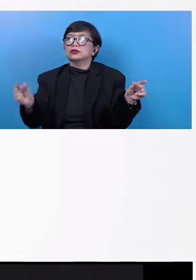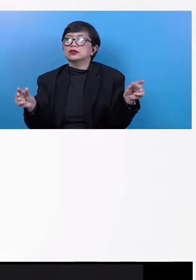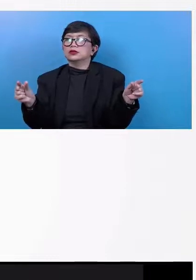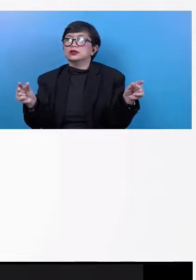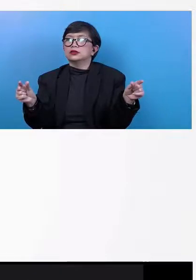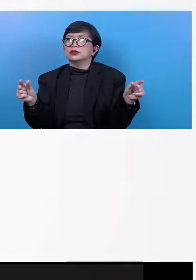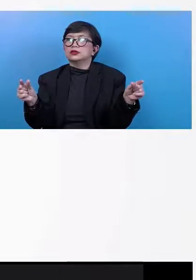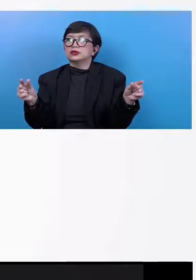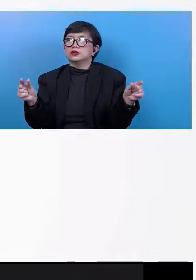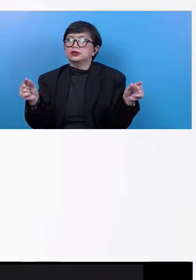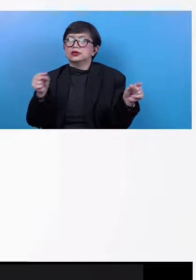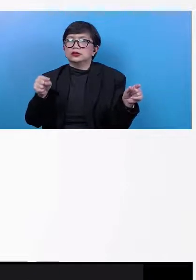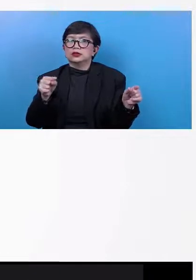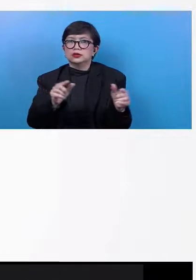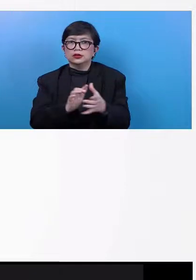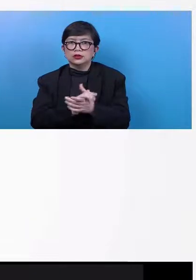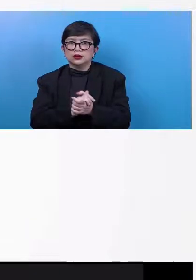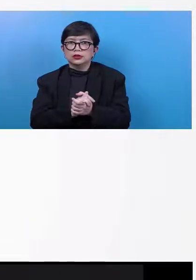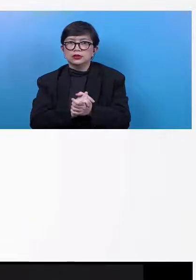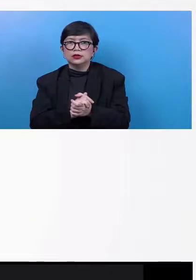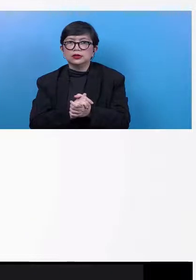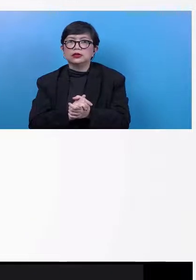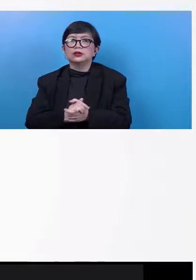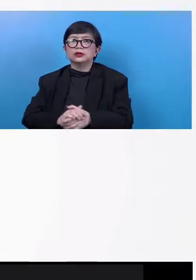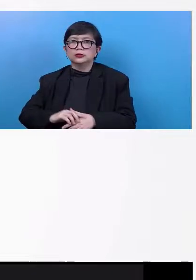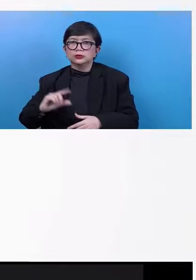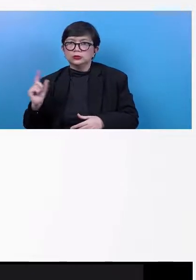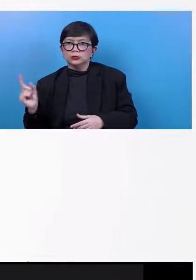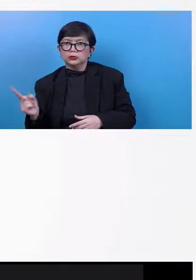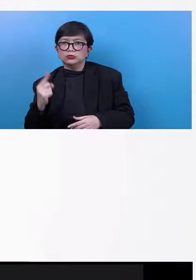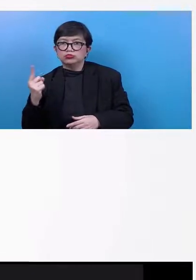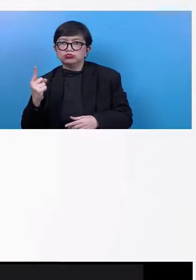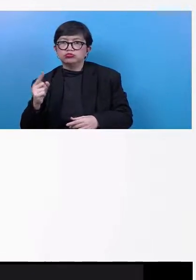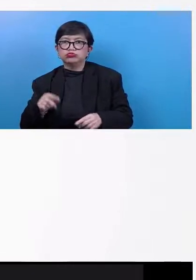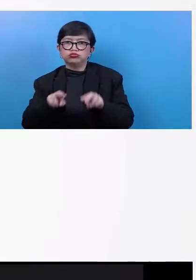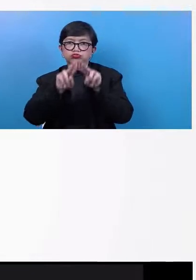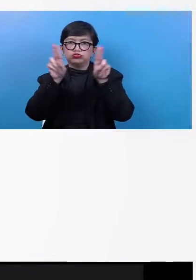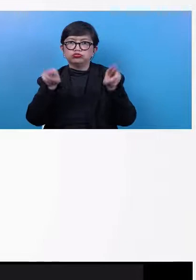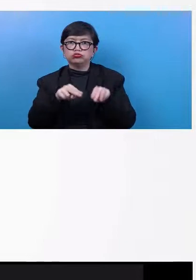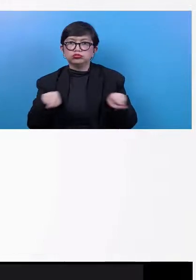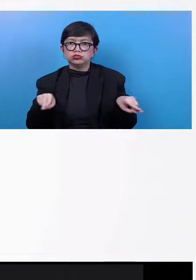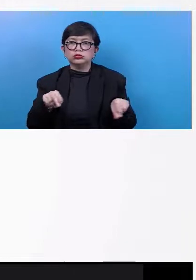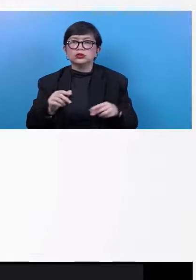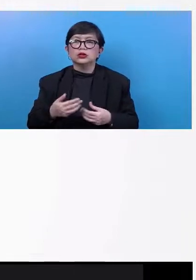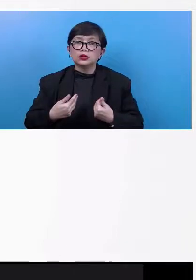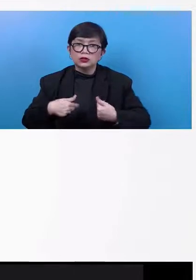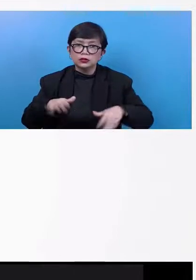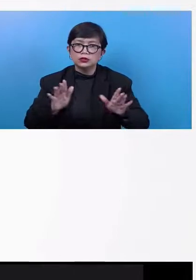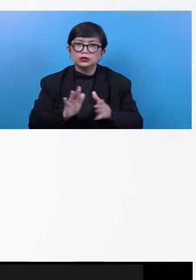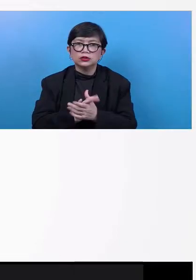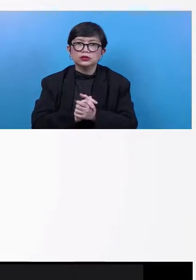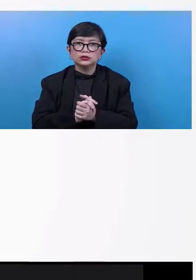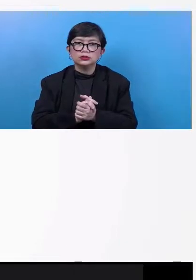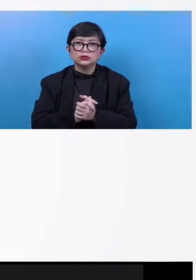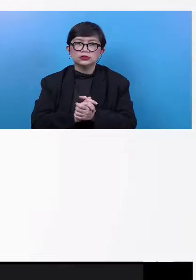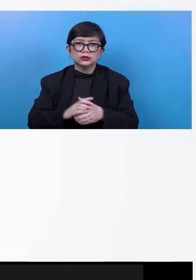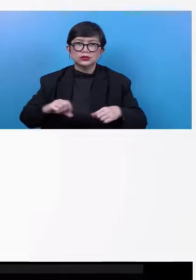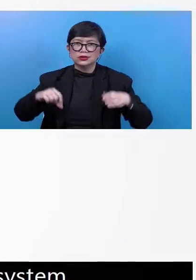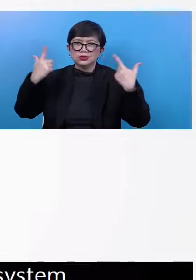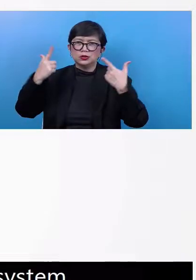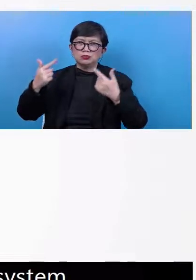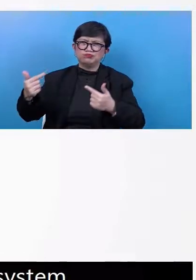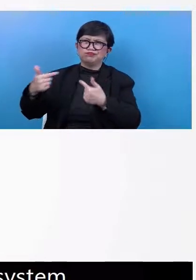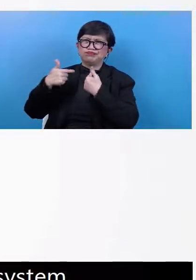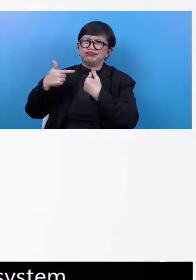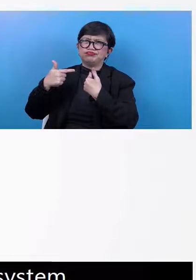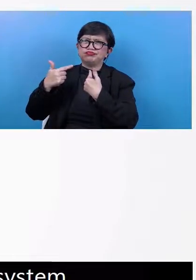level, if their lives are infringed, what would it take? What would it require to reach that endpoint?